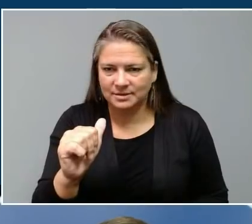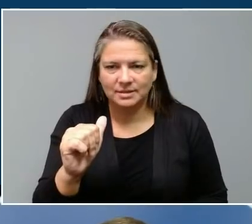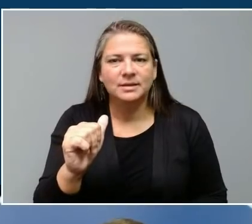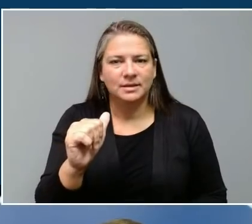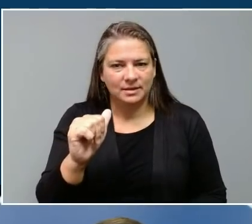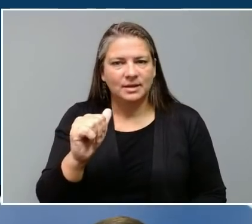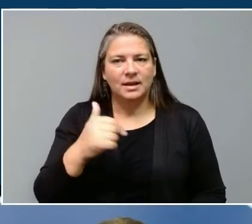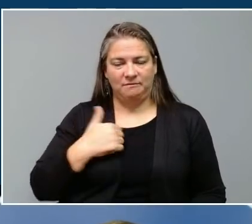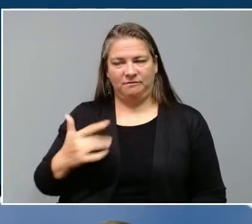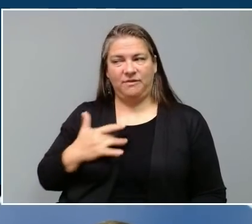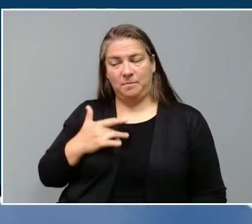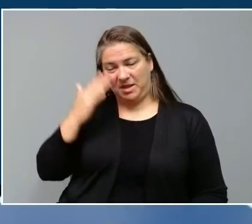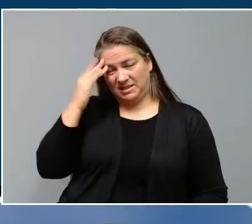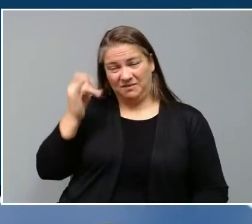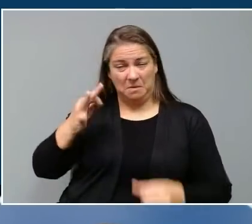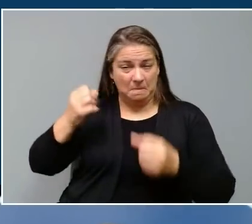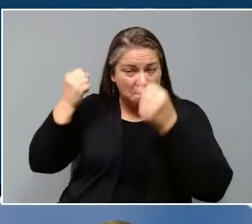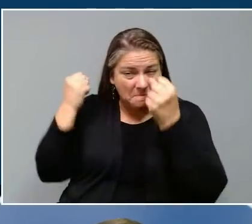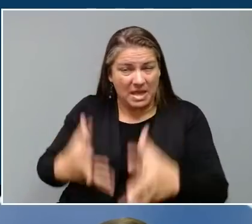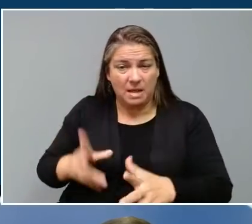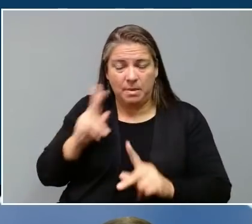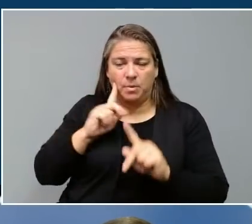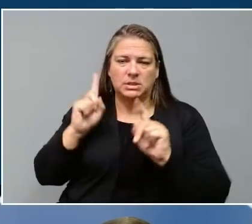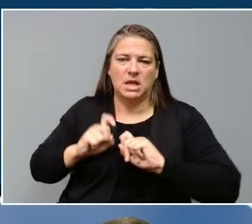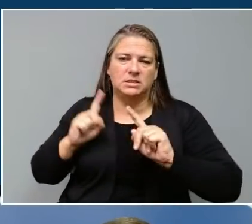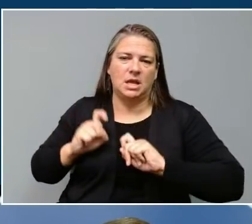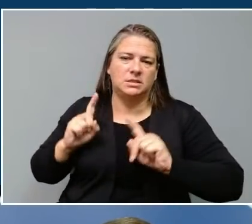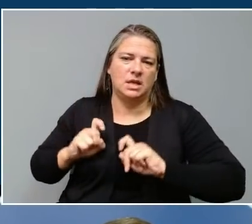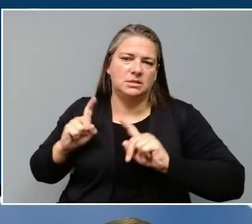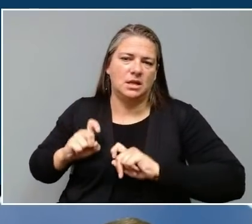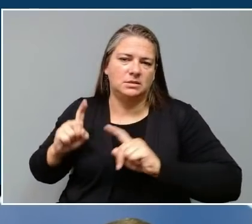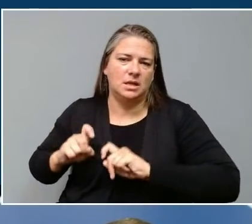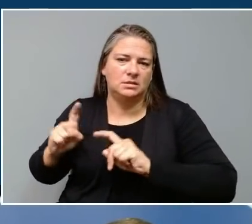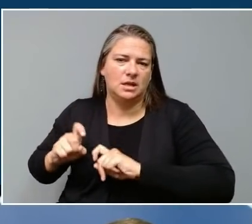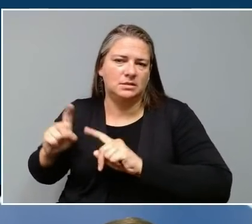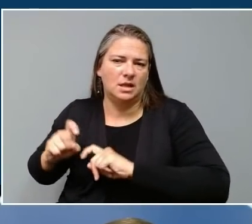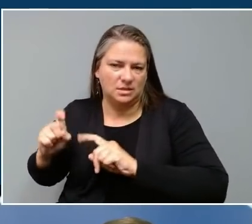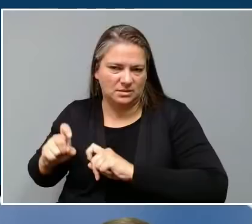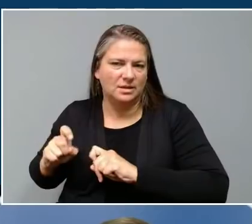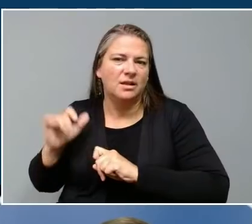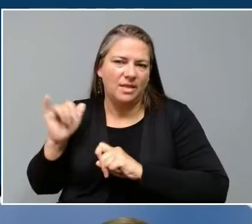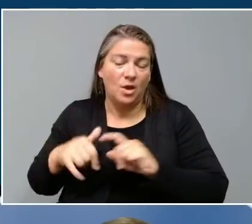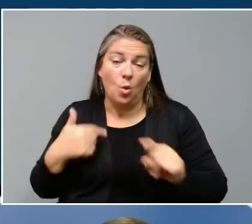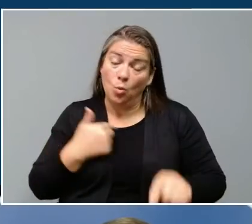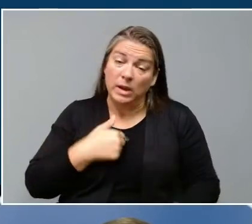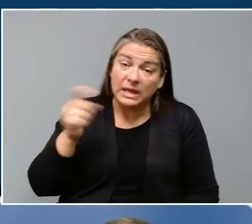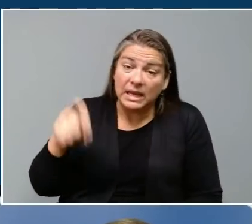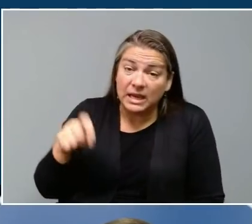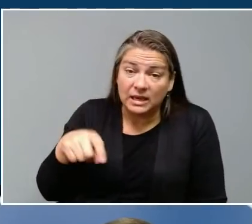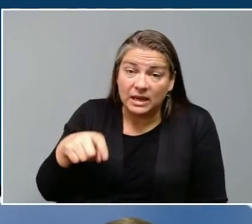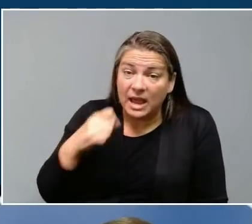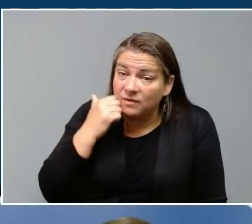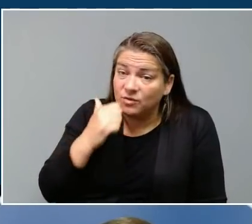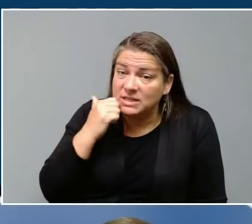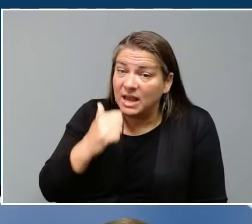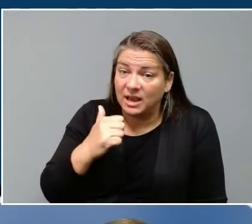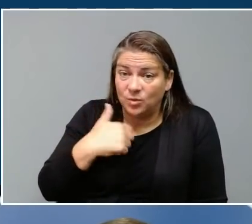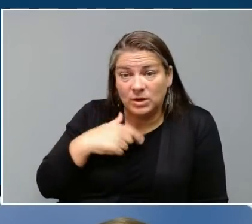tests getting bigger and bigger and bigger. And we do need that to happen because just about every day,